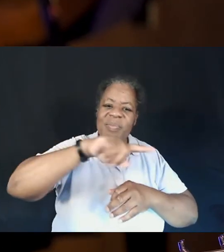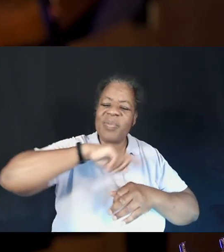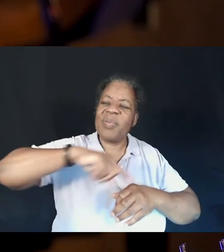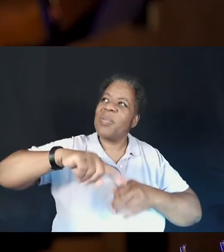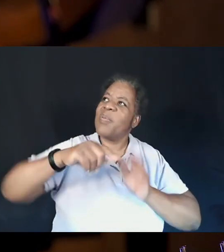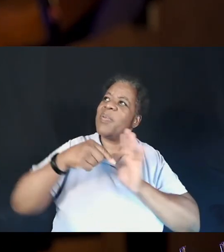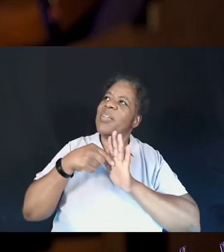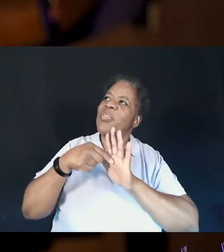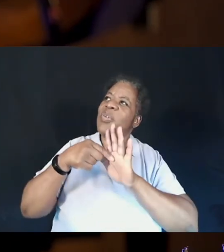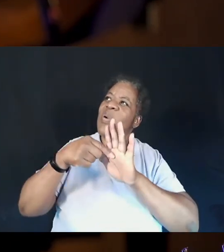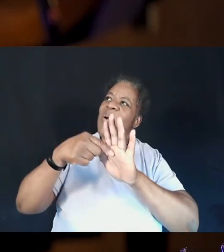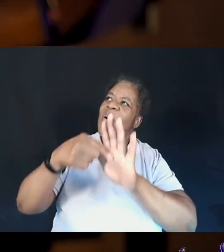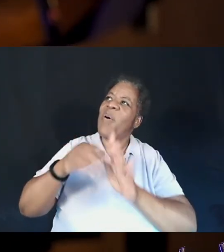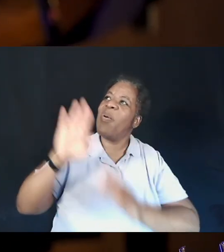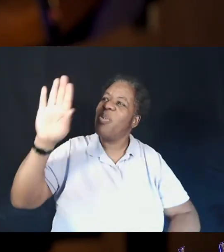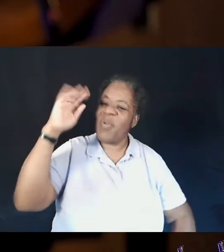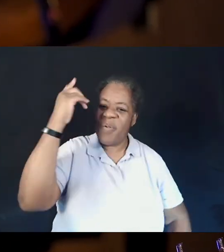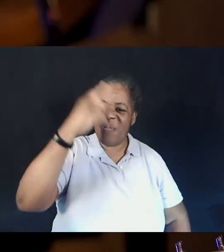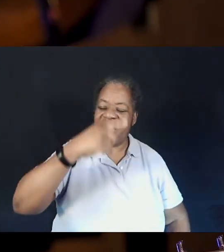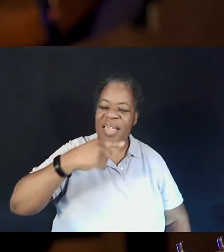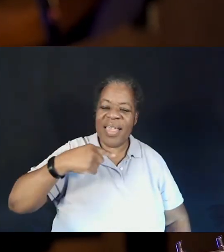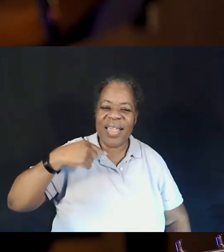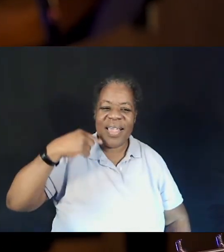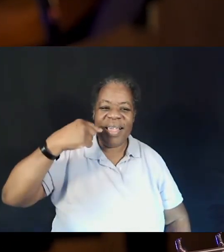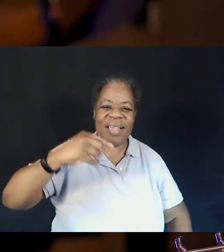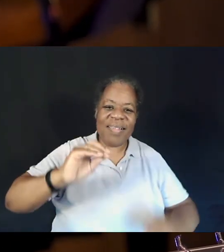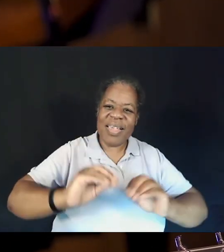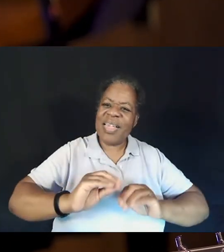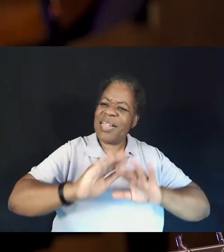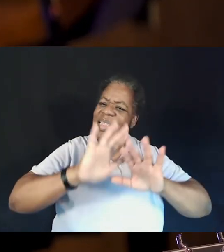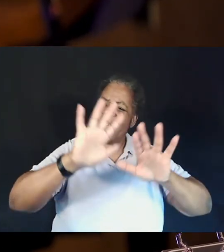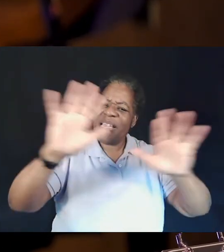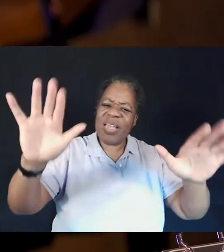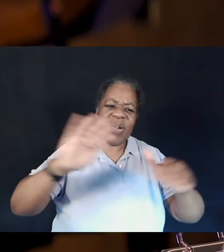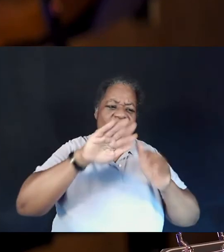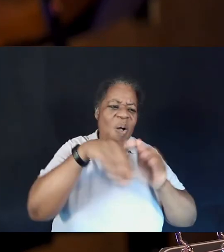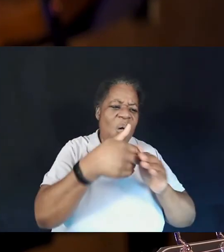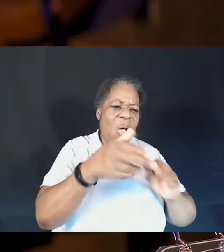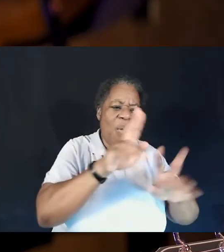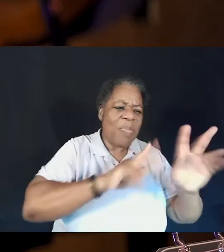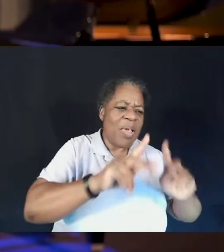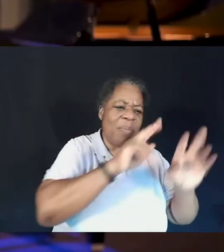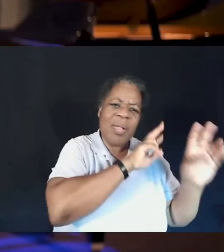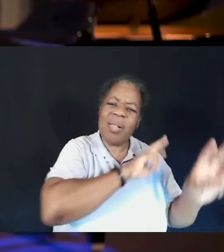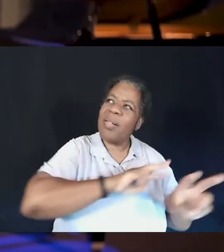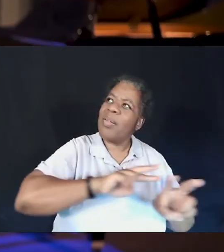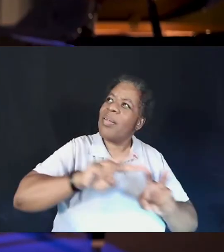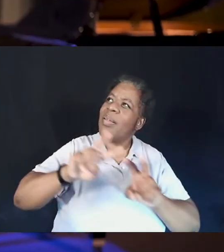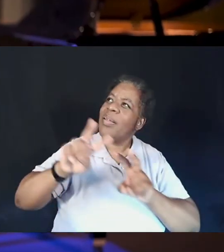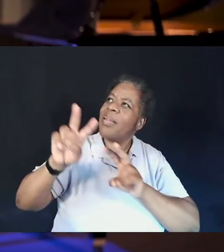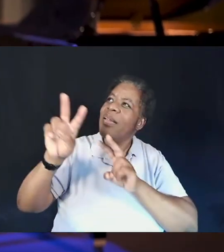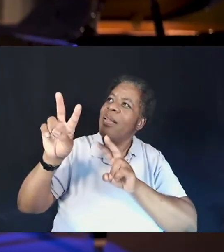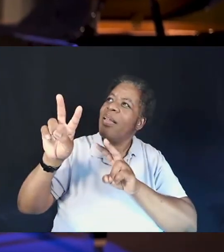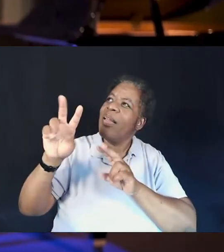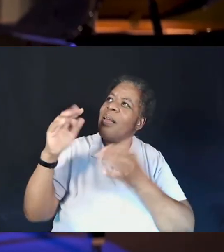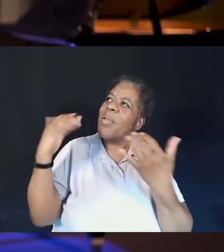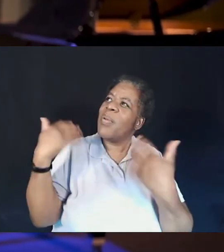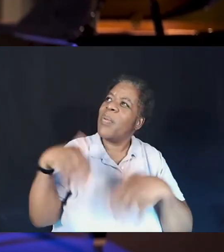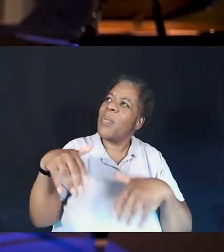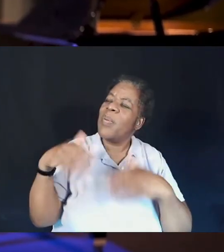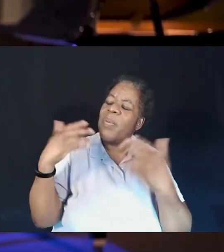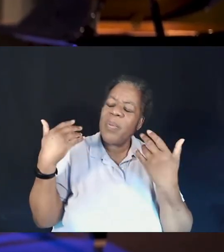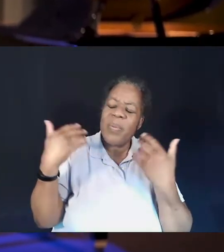be clear for all the world to see. Will be